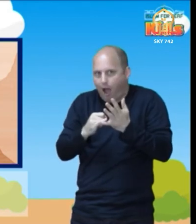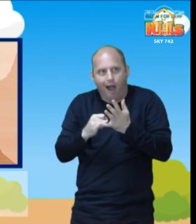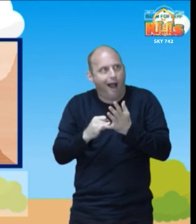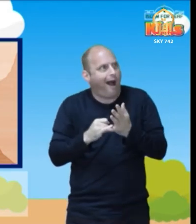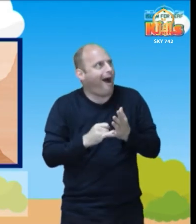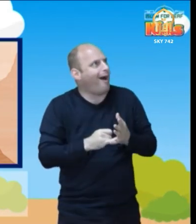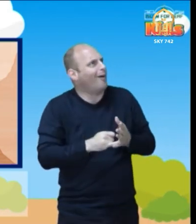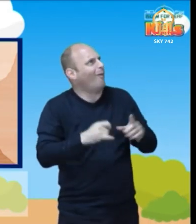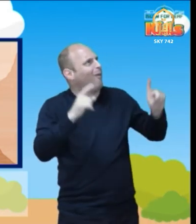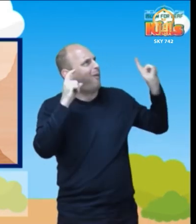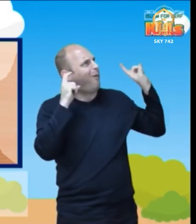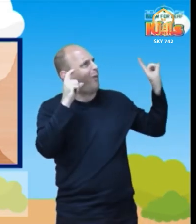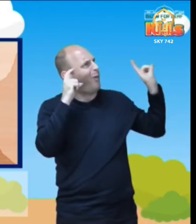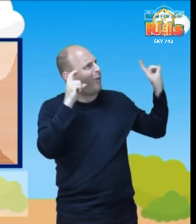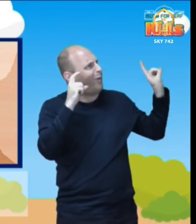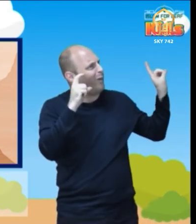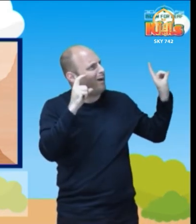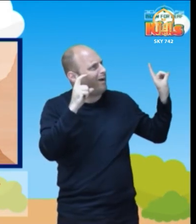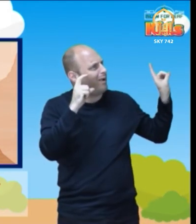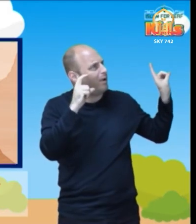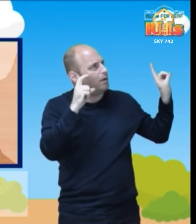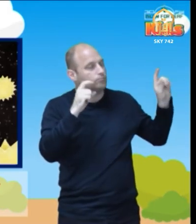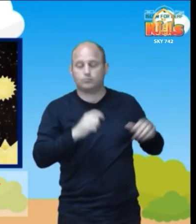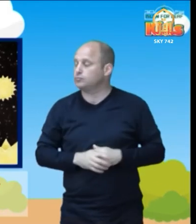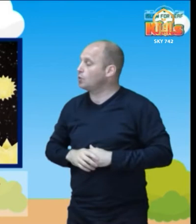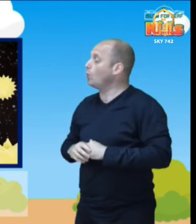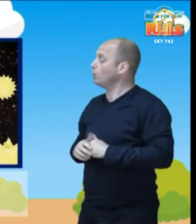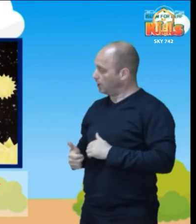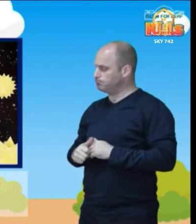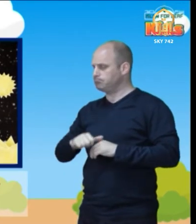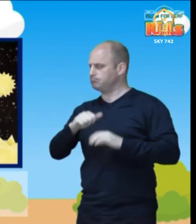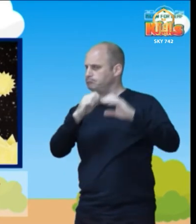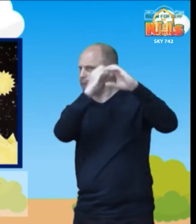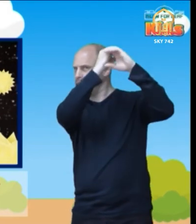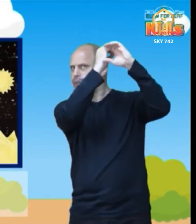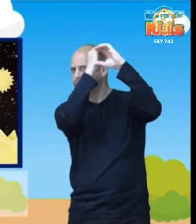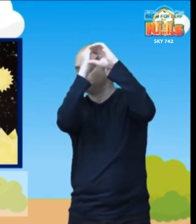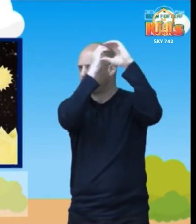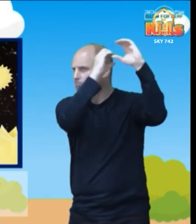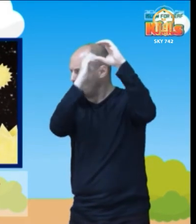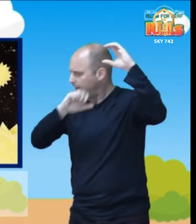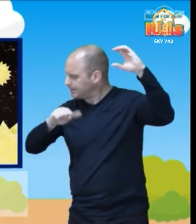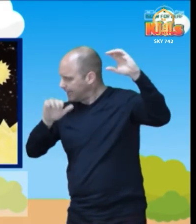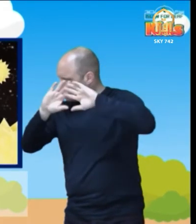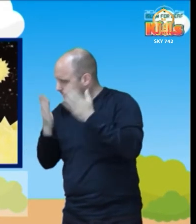Cool. Okay, sis. What planet is next after Mars?